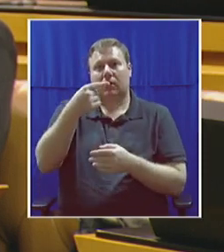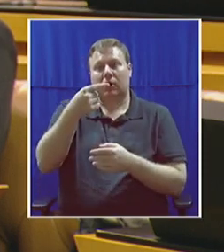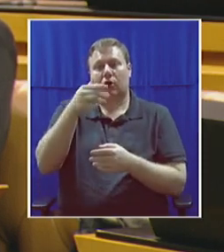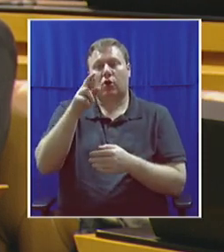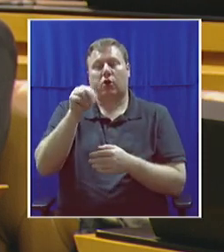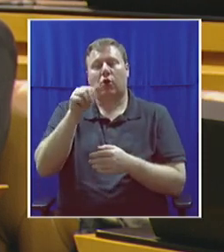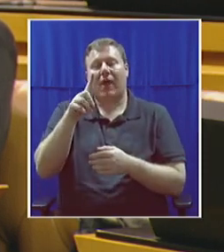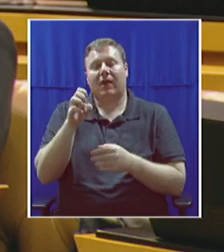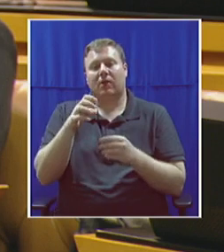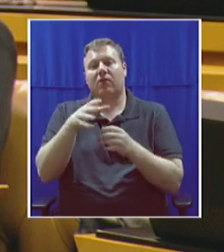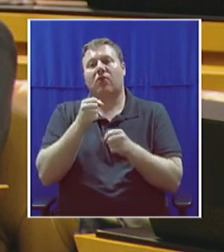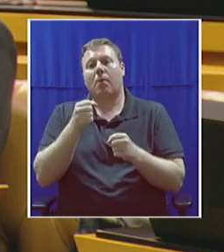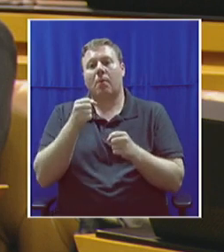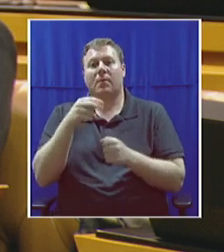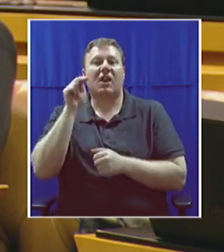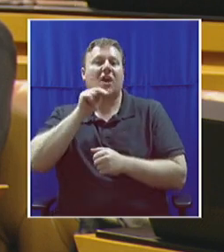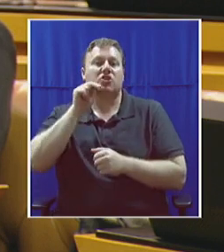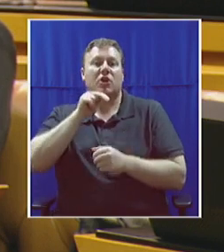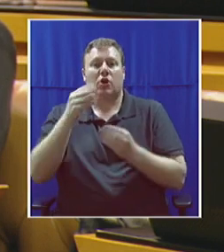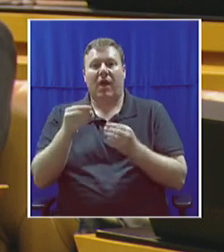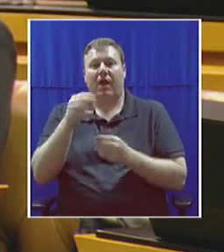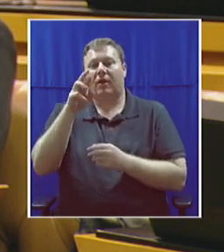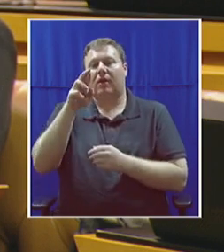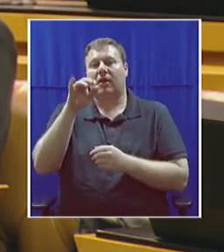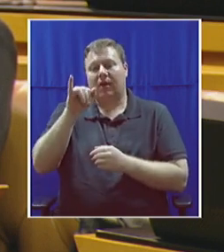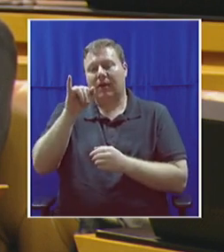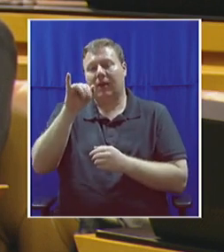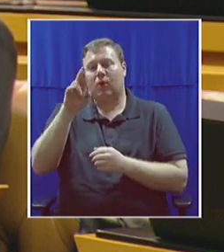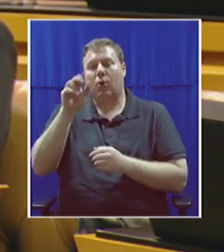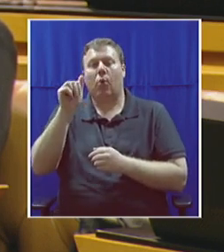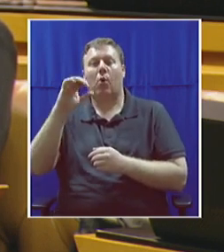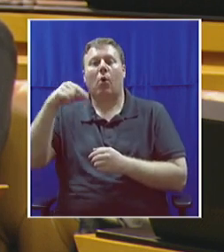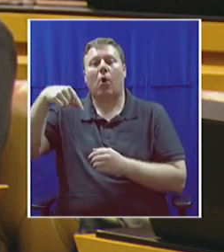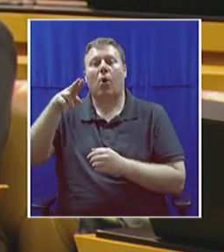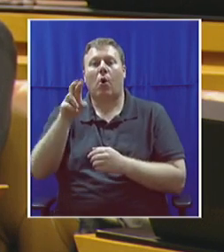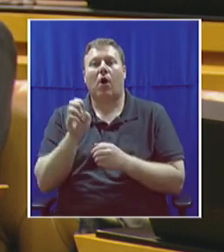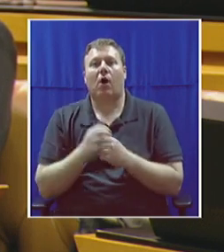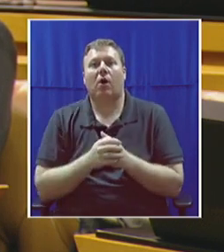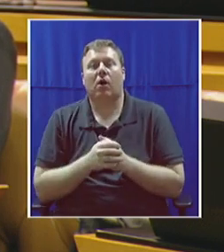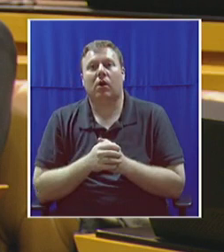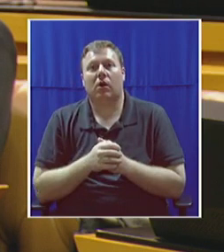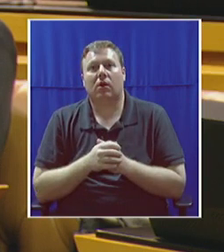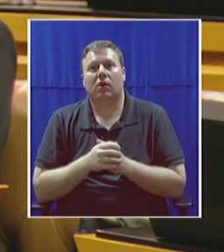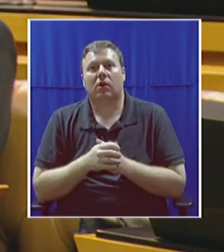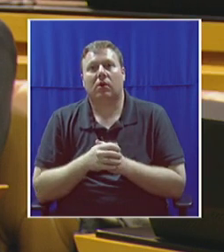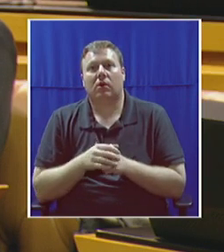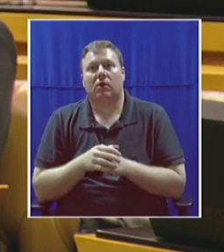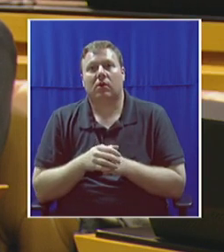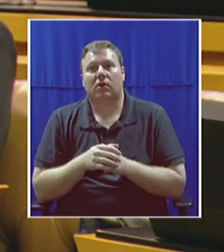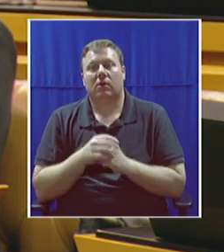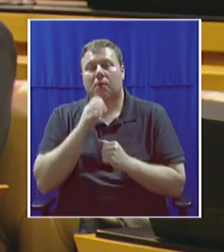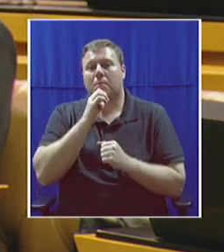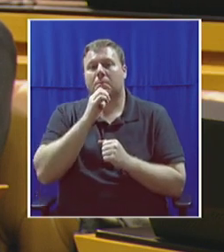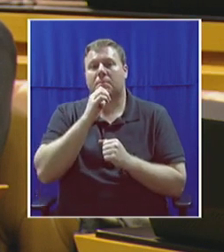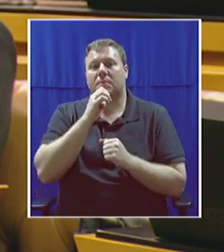and Iraq therefore the status of the Republic strategic fuel reserves Remains the